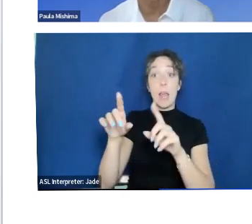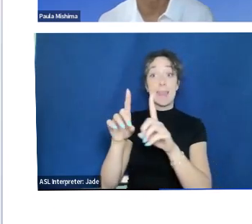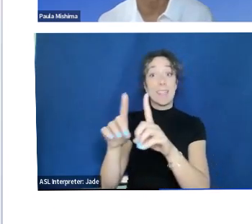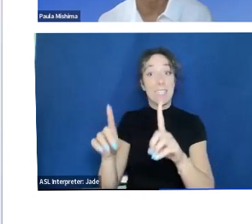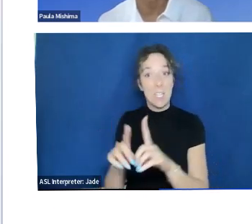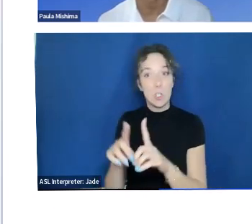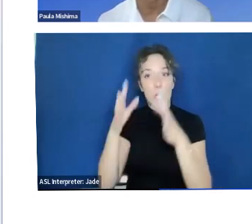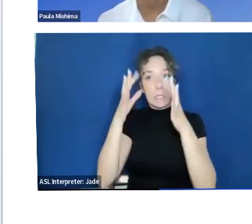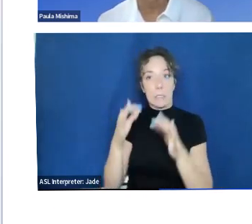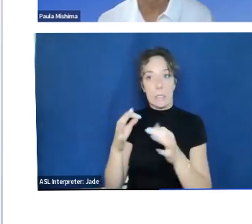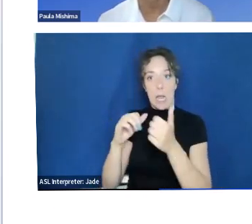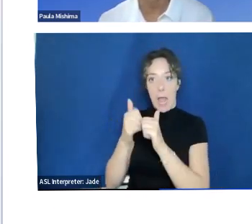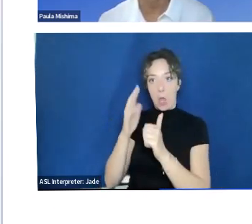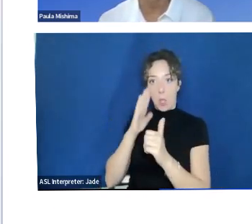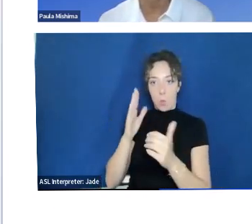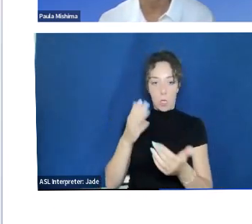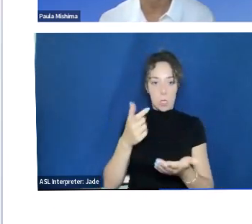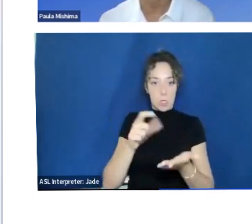want to allocate those